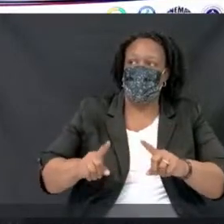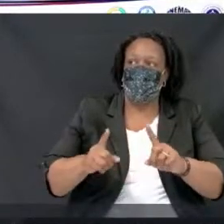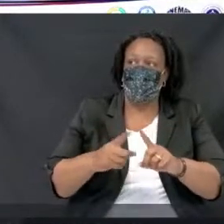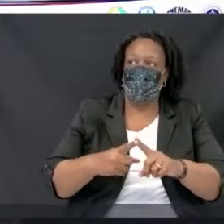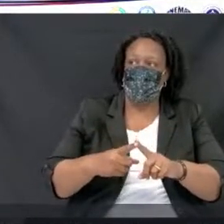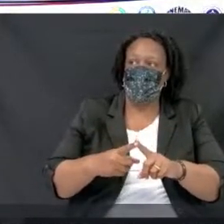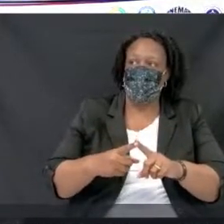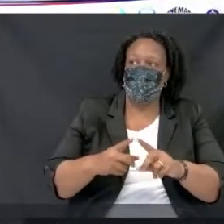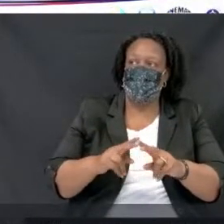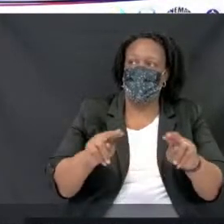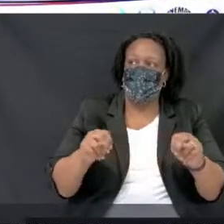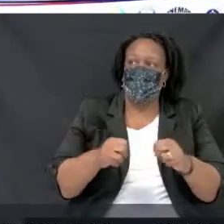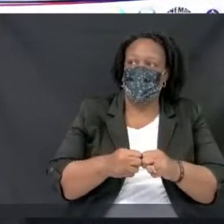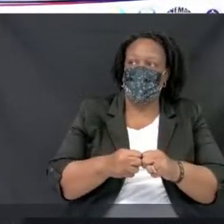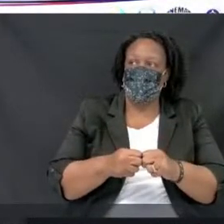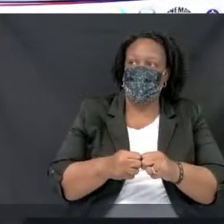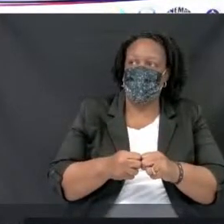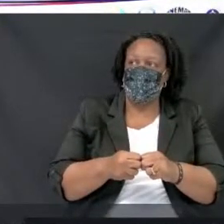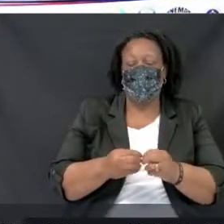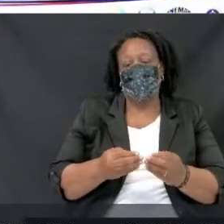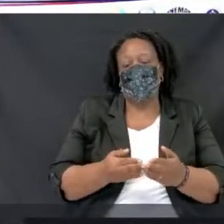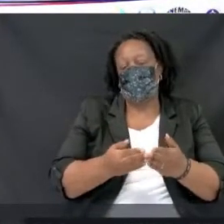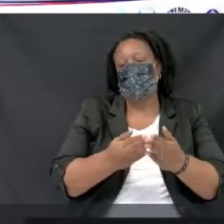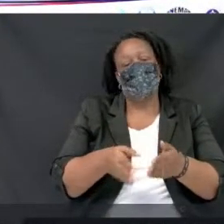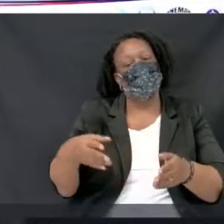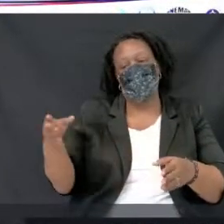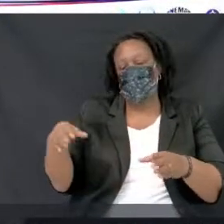sea can now utilize the ferry